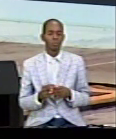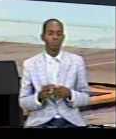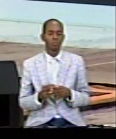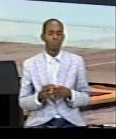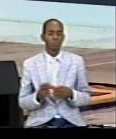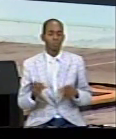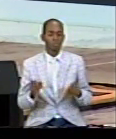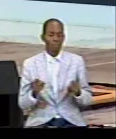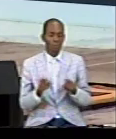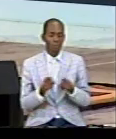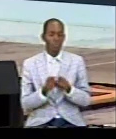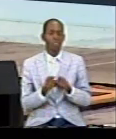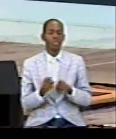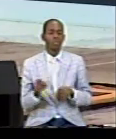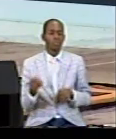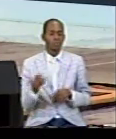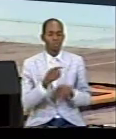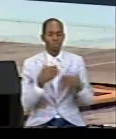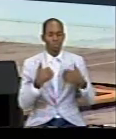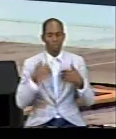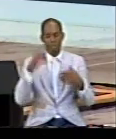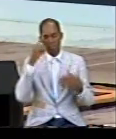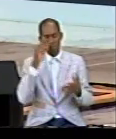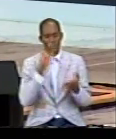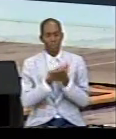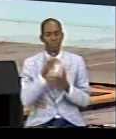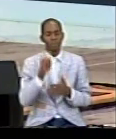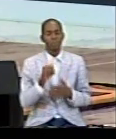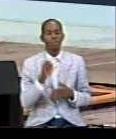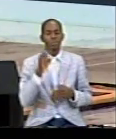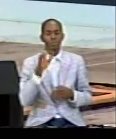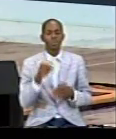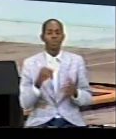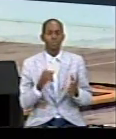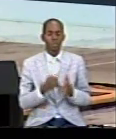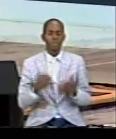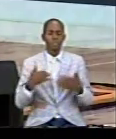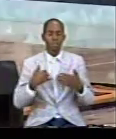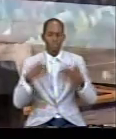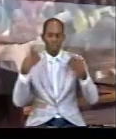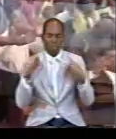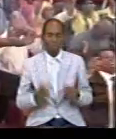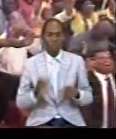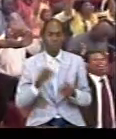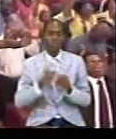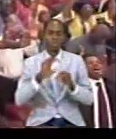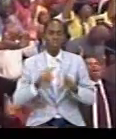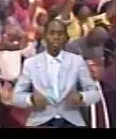As you have believed, so it is done in your life.